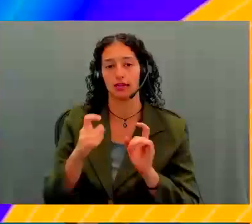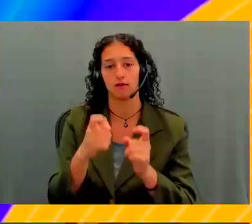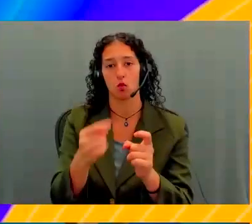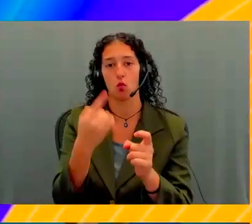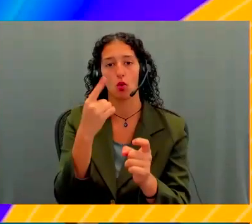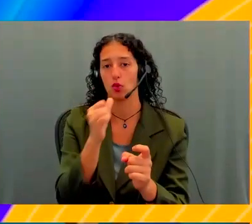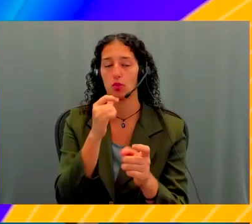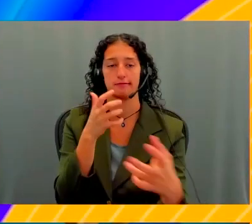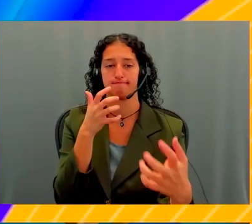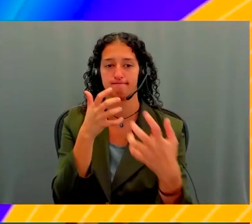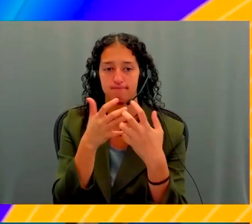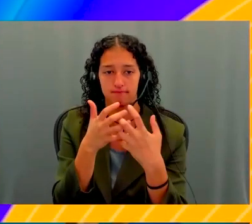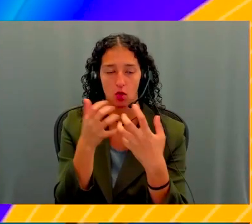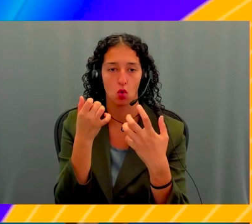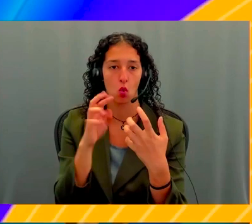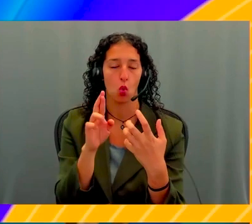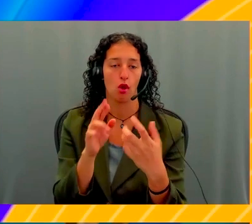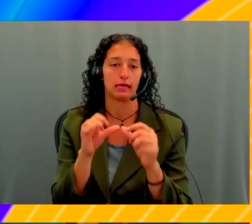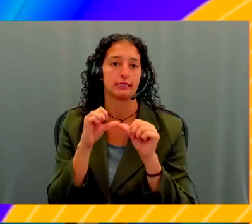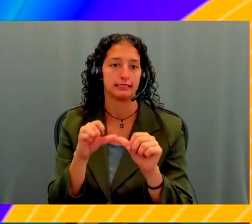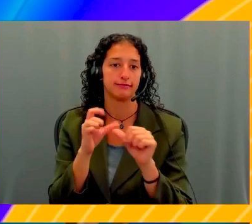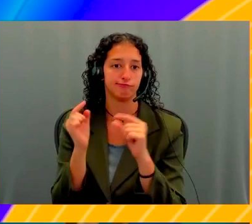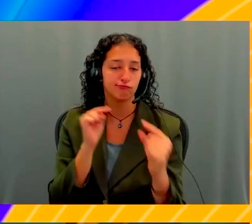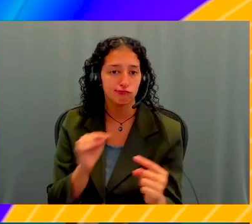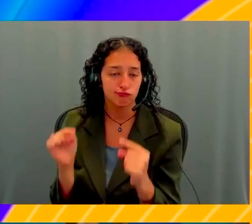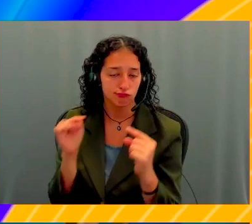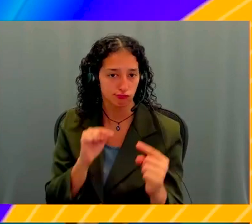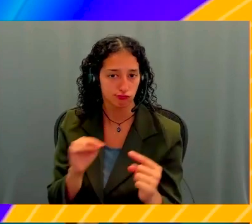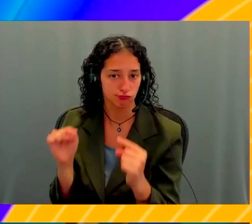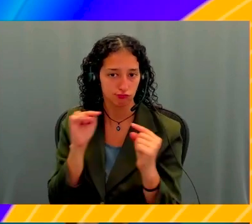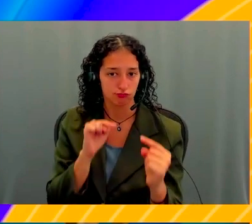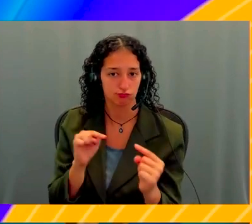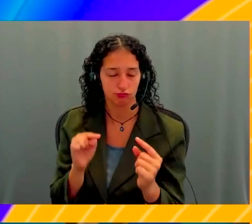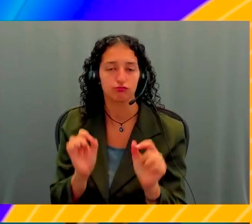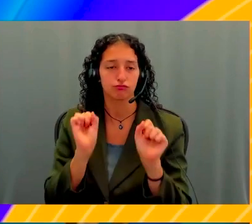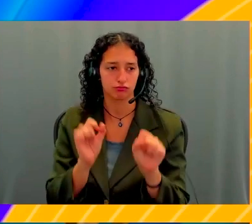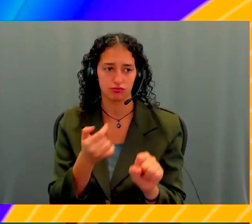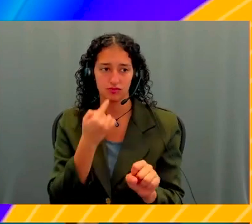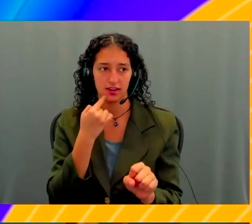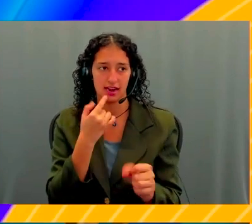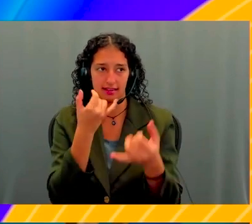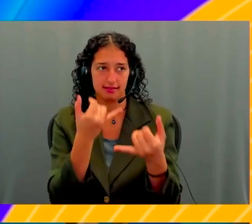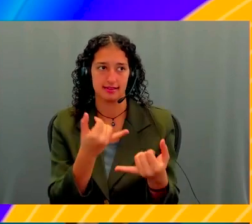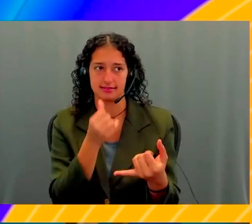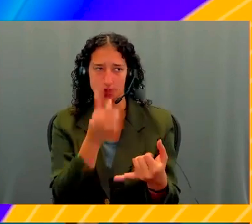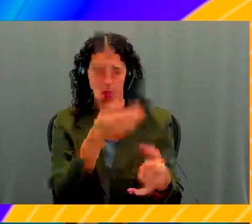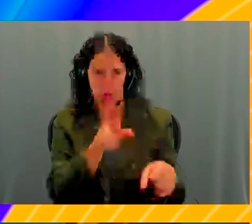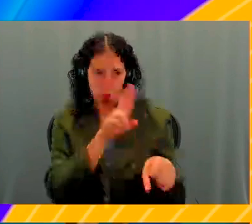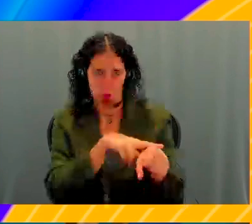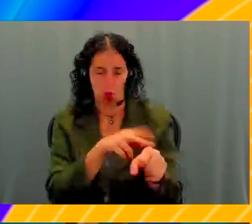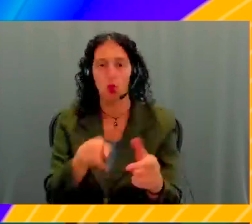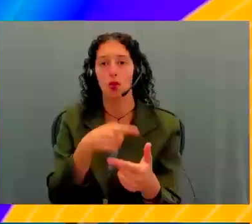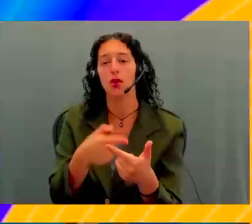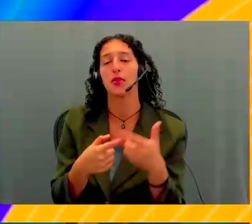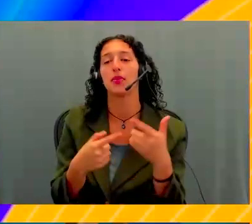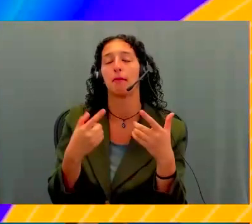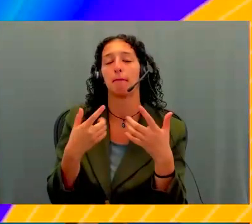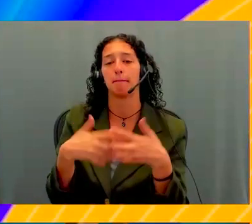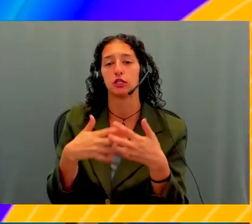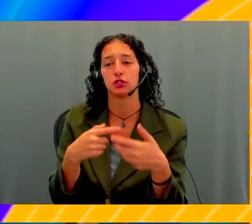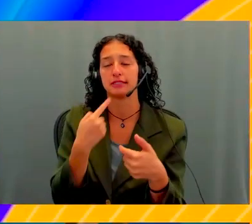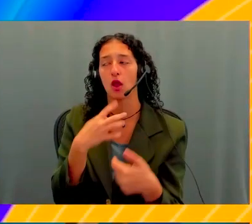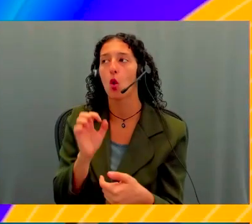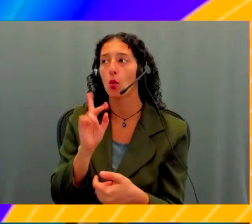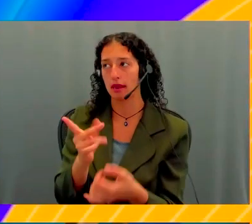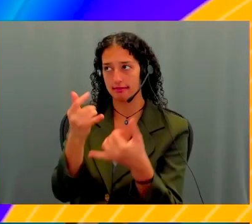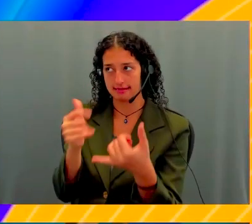keeps happening with your machine. You can tell it, oh, this is a normal function, and the machine learning model learns from it so that it understands, okay, this is an anomaly